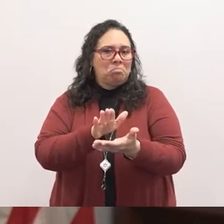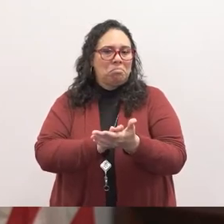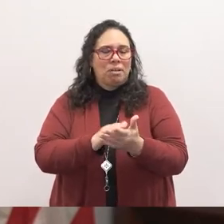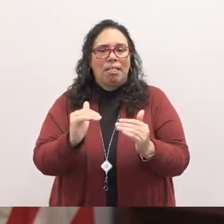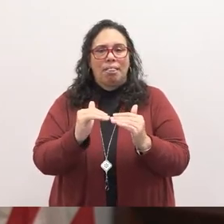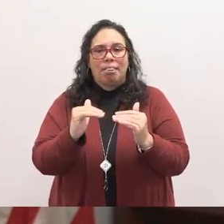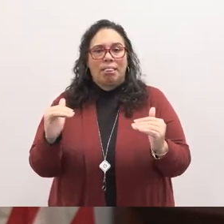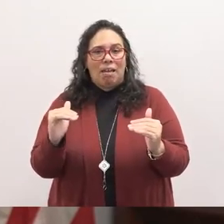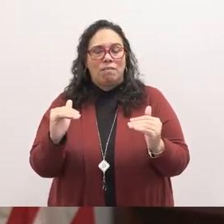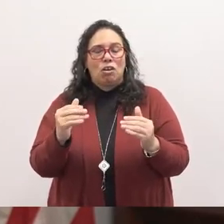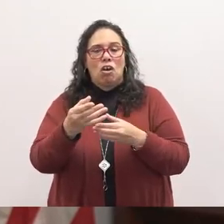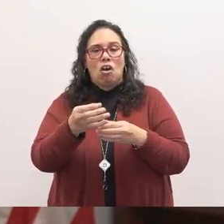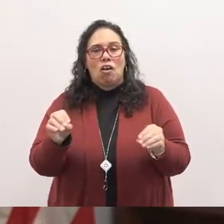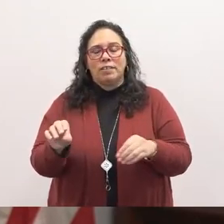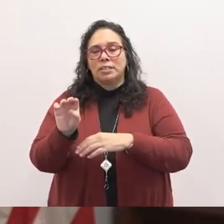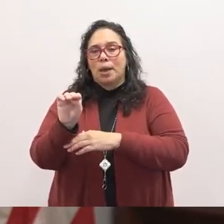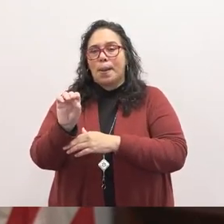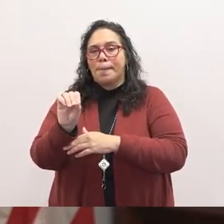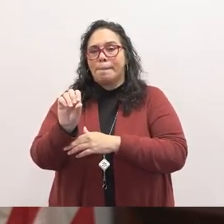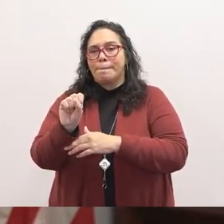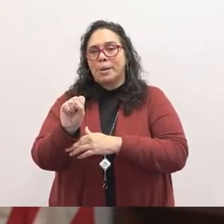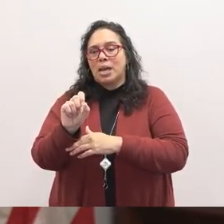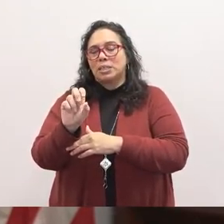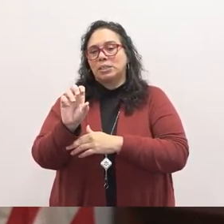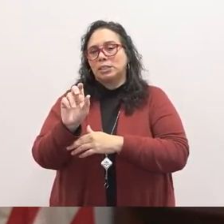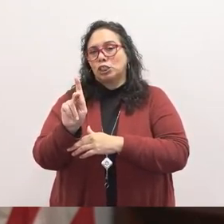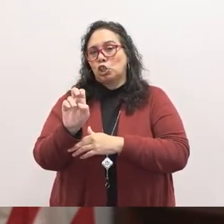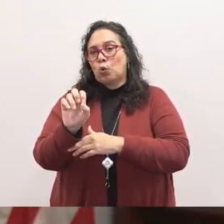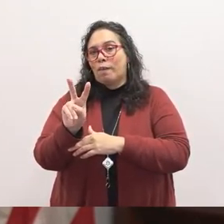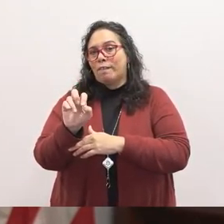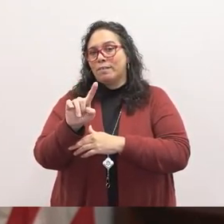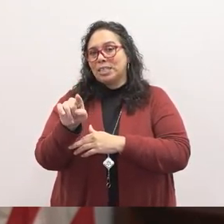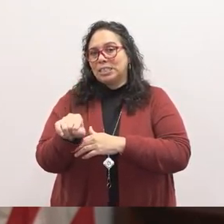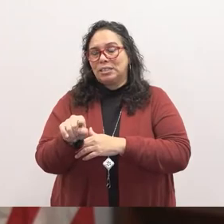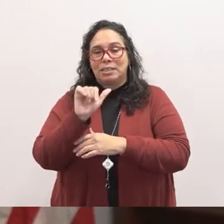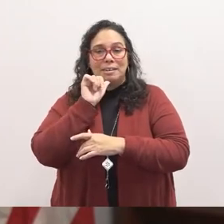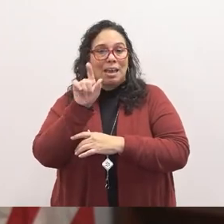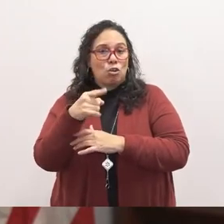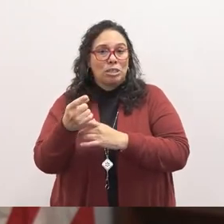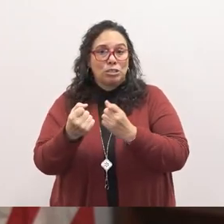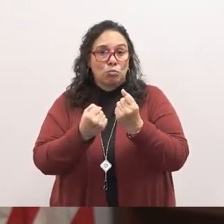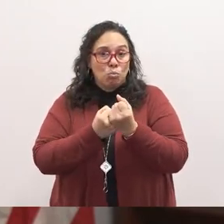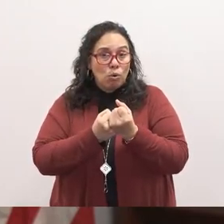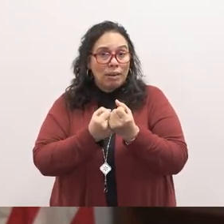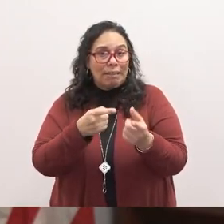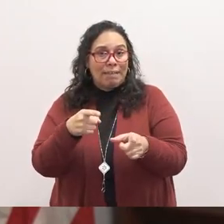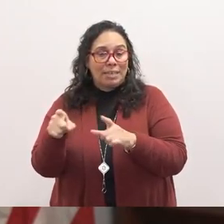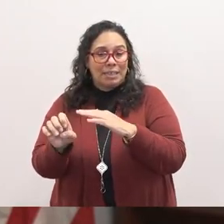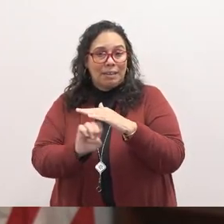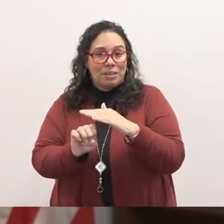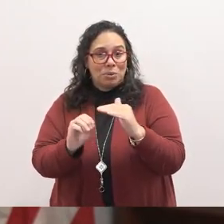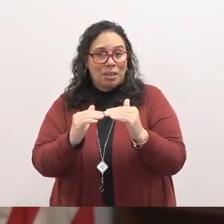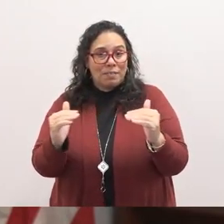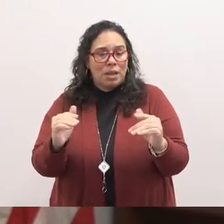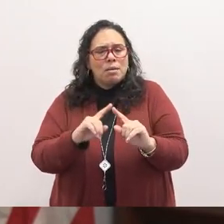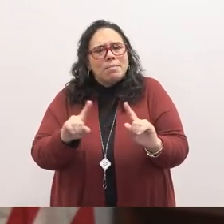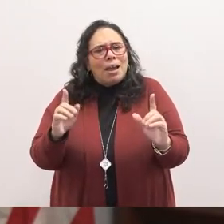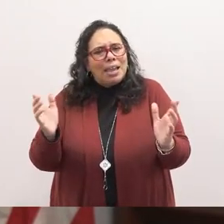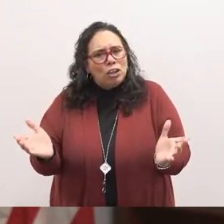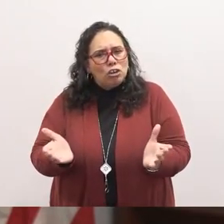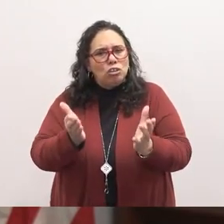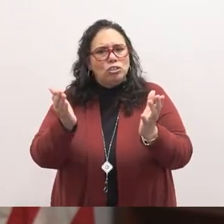head office, Mr. Moskowitz, for not just supporting these events at the elementary school level, but